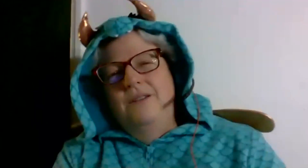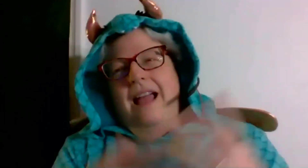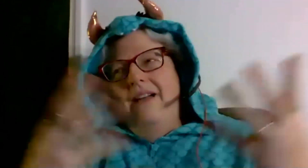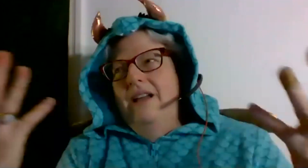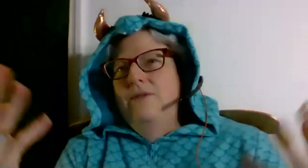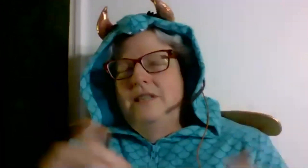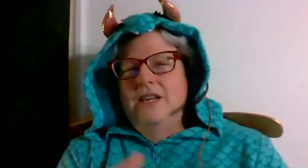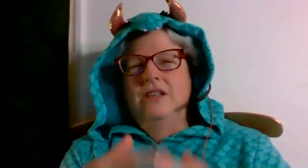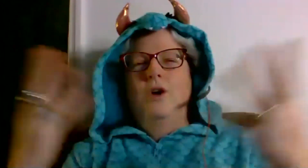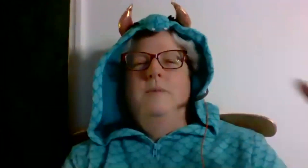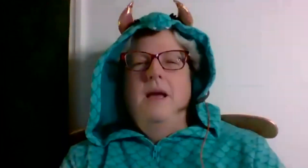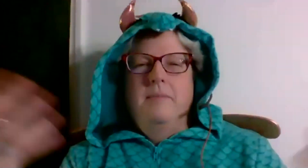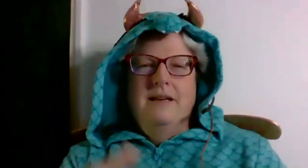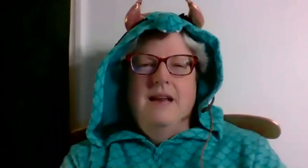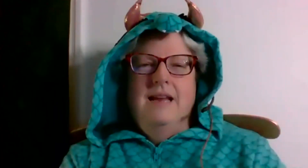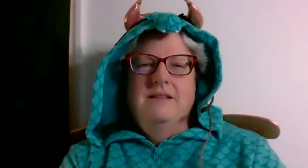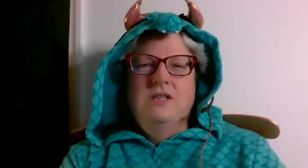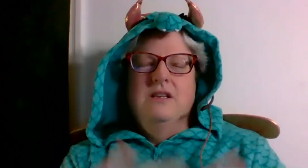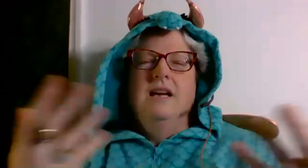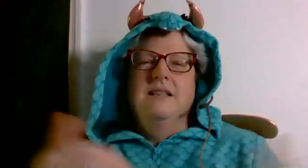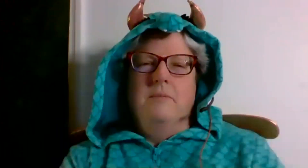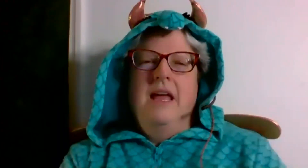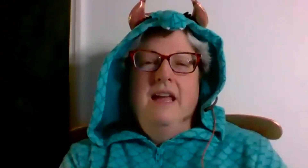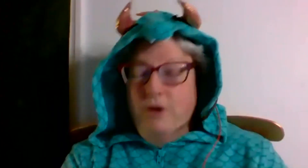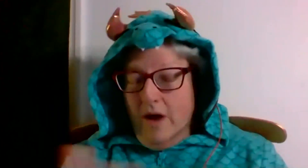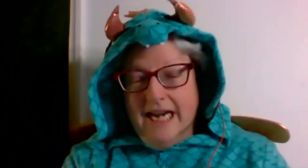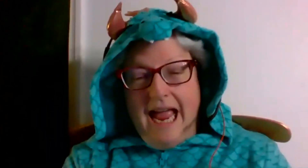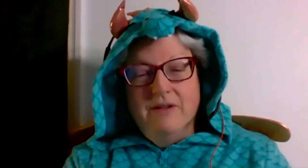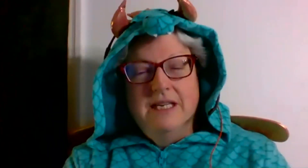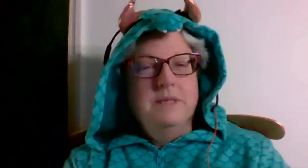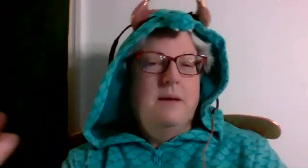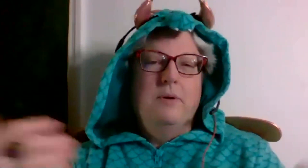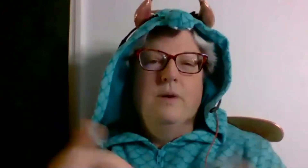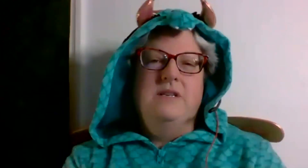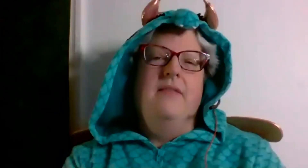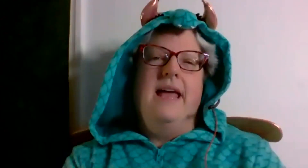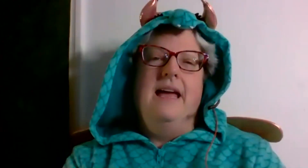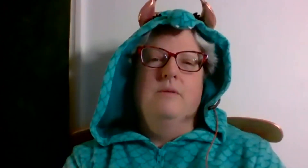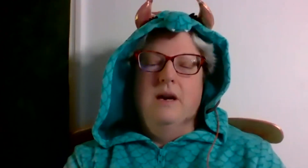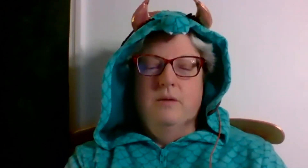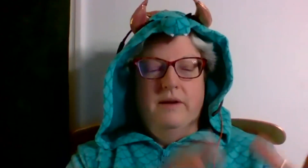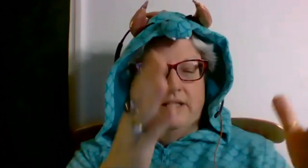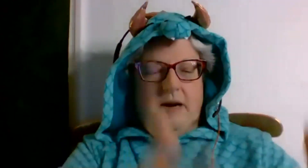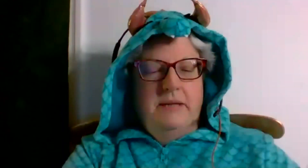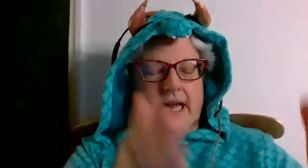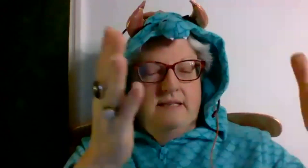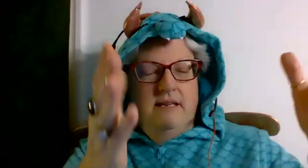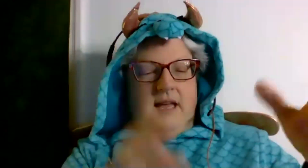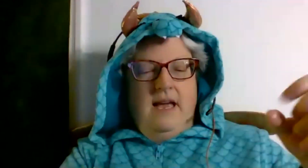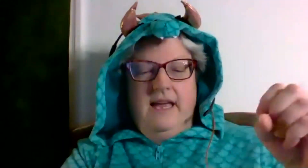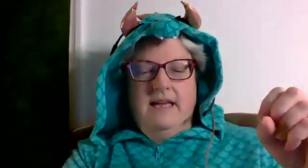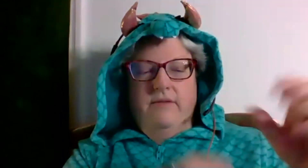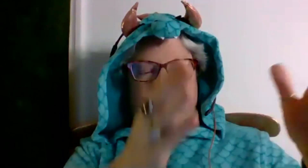But have a conversation, open up and just talk to them. If you wanted to have a dumb supper, we've done that, where we've set a